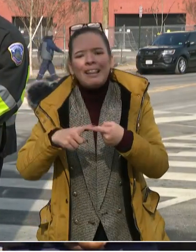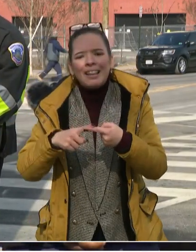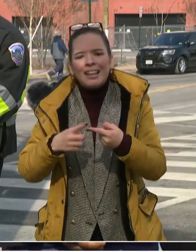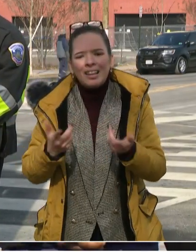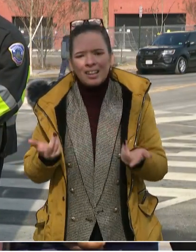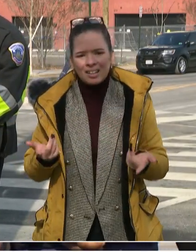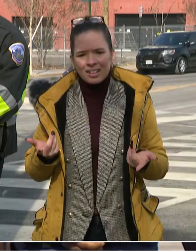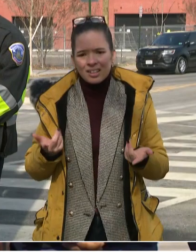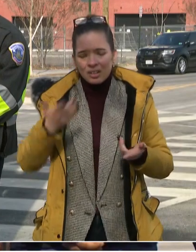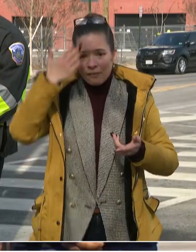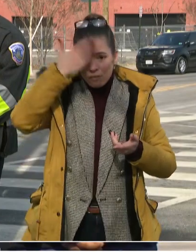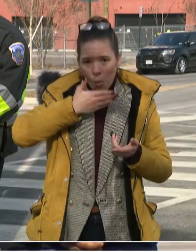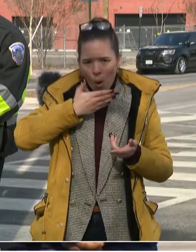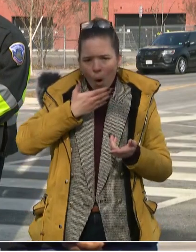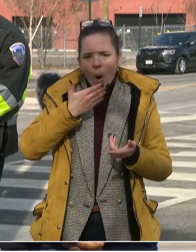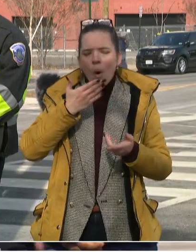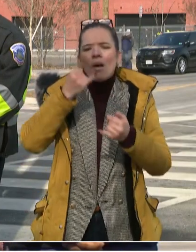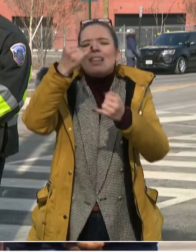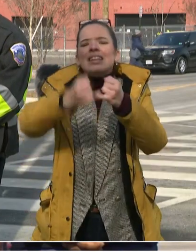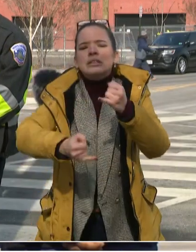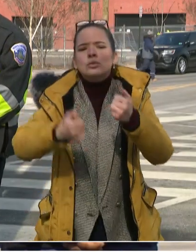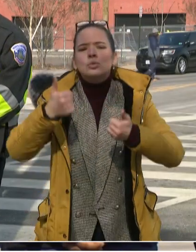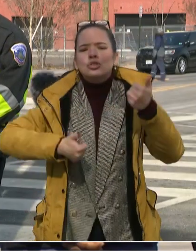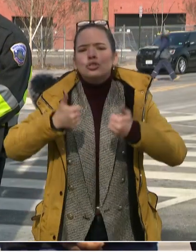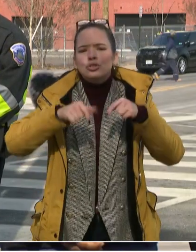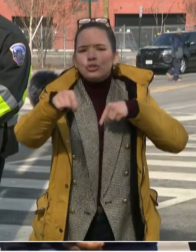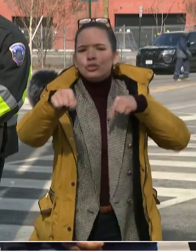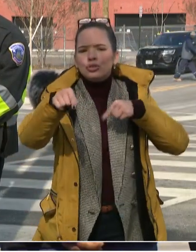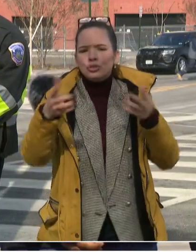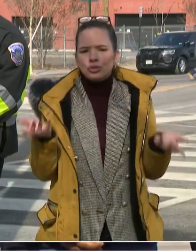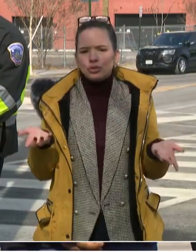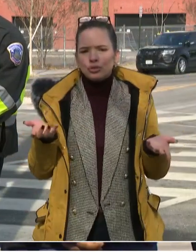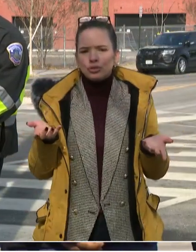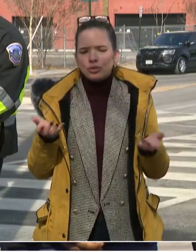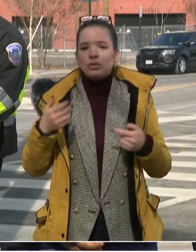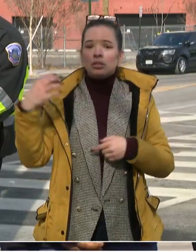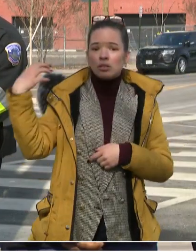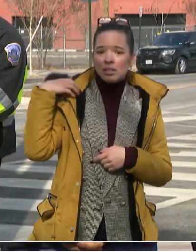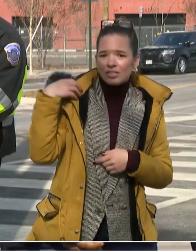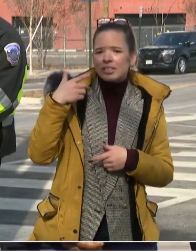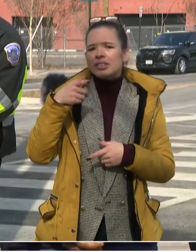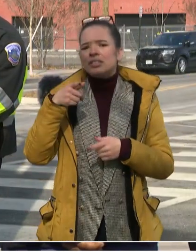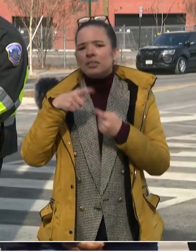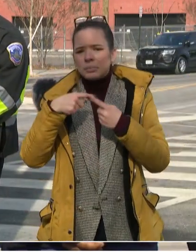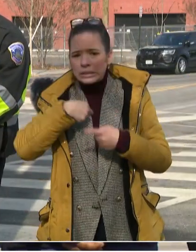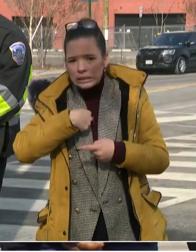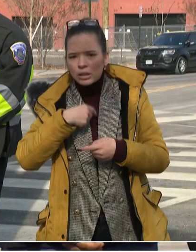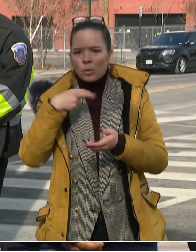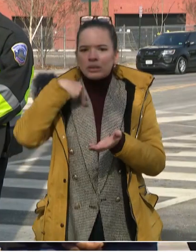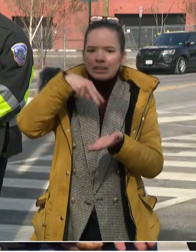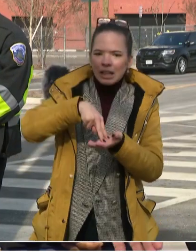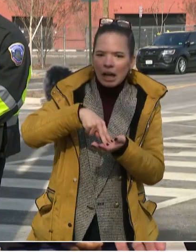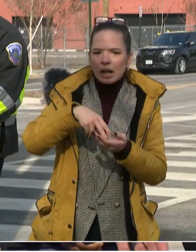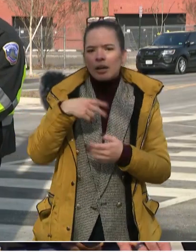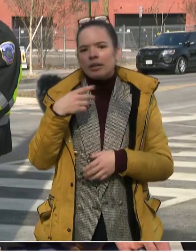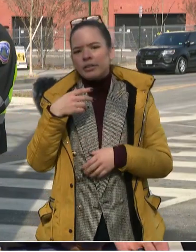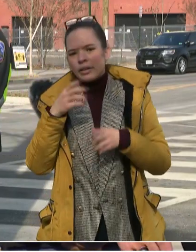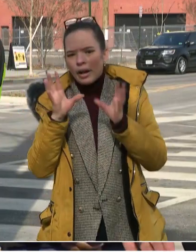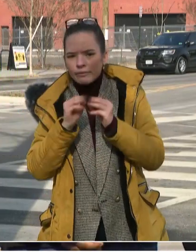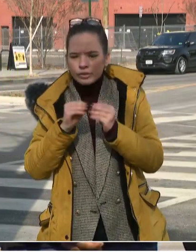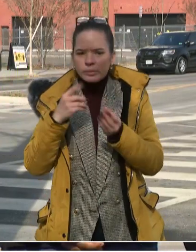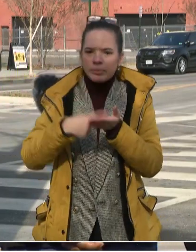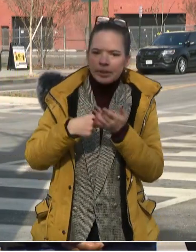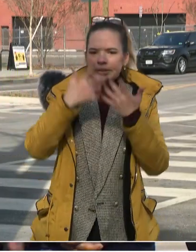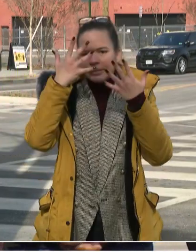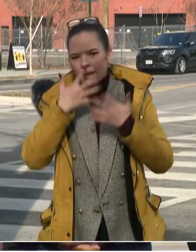this thing? Or do we want to get in, again, when Chief Conte has to stand up, or Chief Aziz at a press conference and talk about the sad life that's